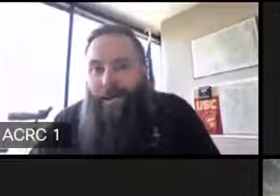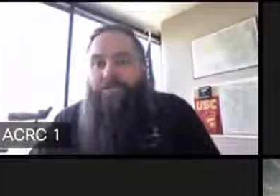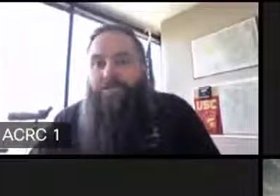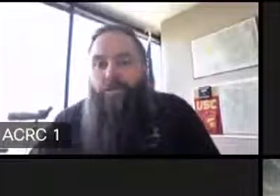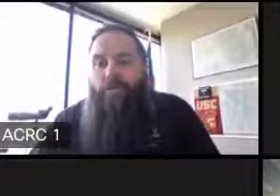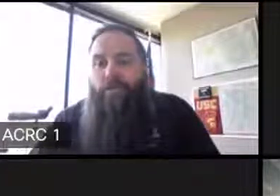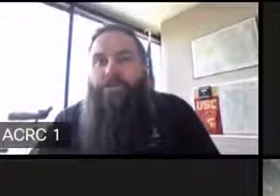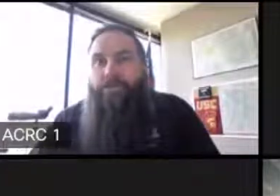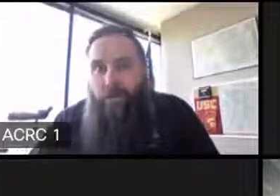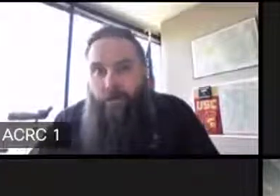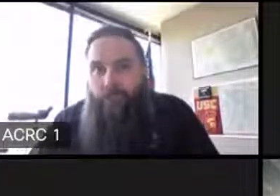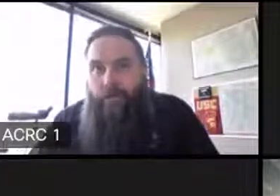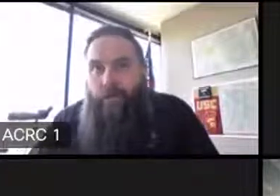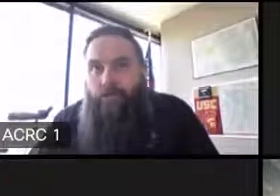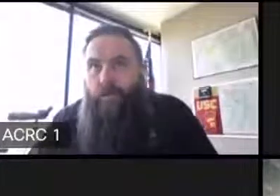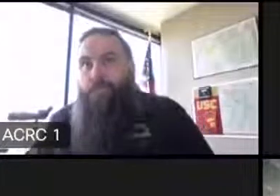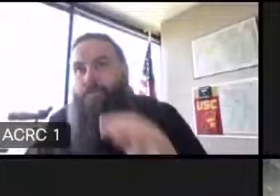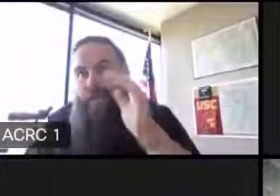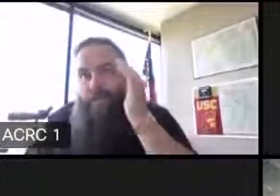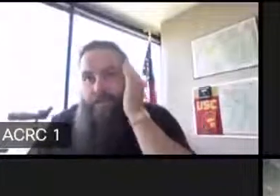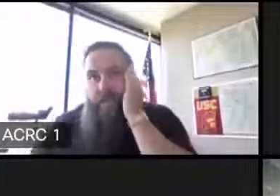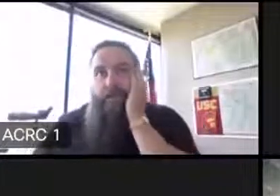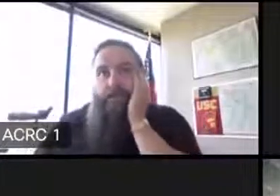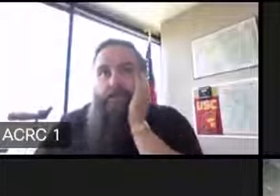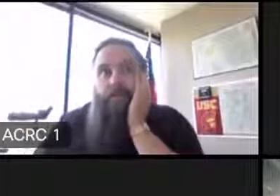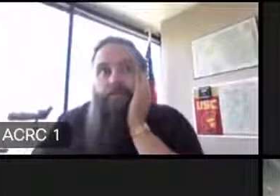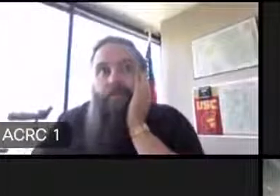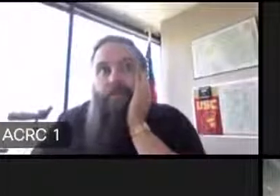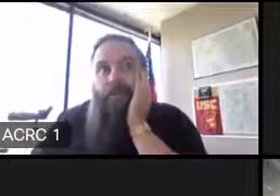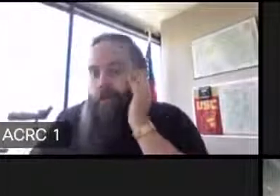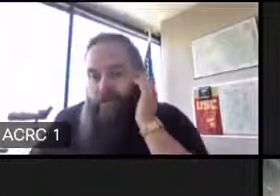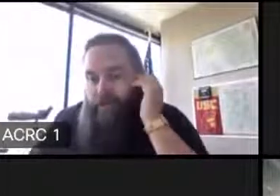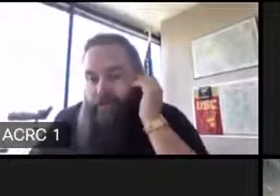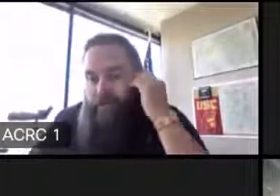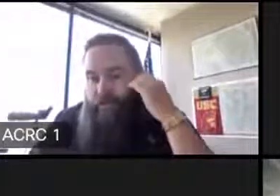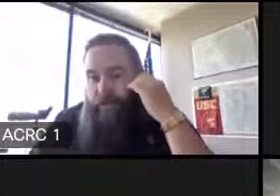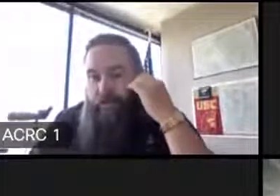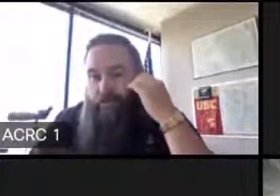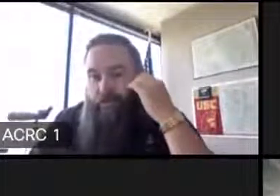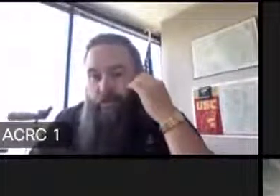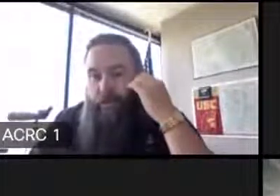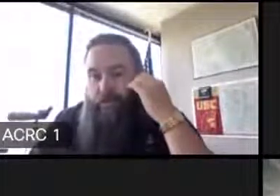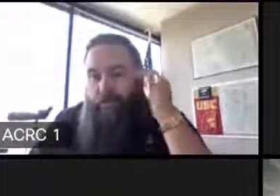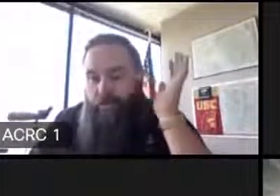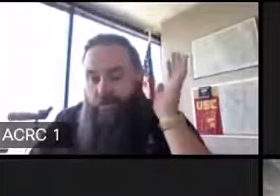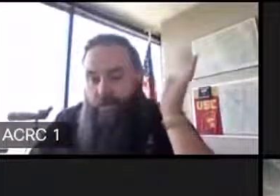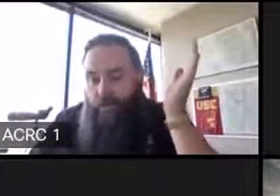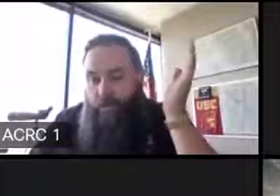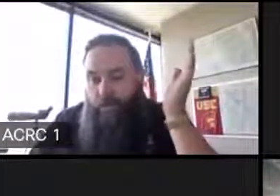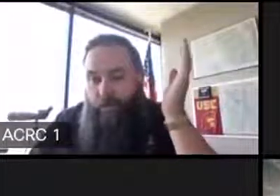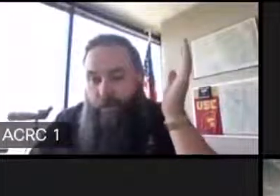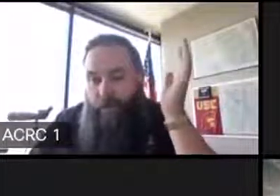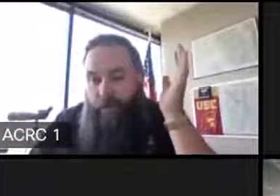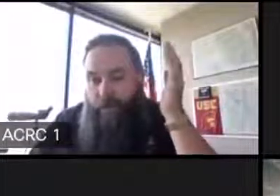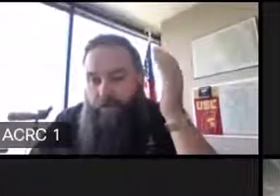64,159 acres burned thus far, 20% containment, no changes to evacuation warnings. I'm assuming with the